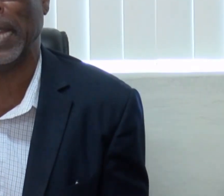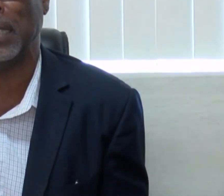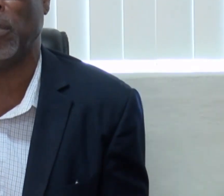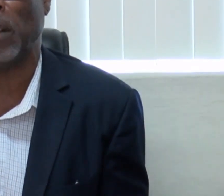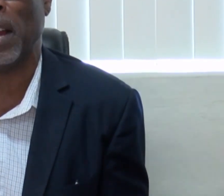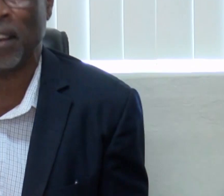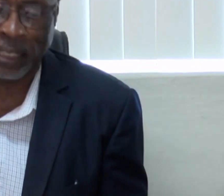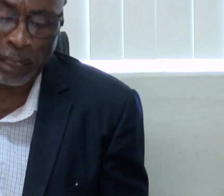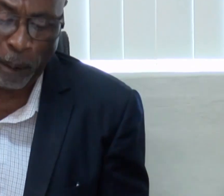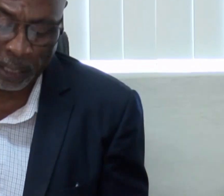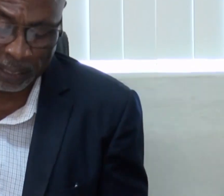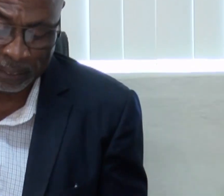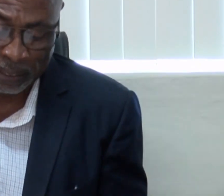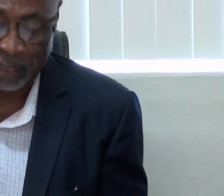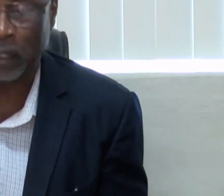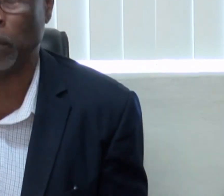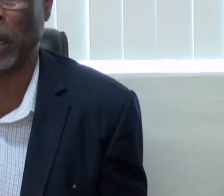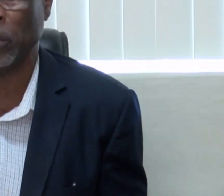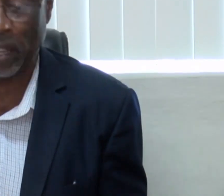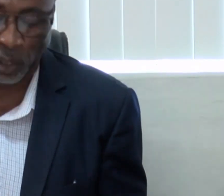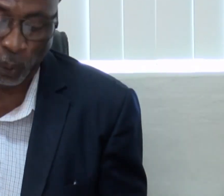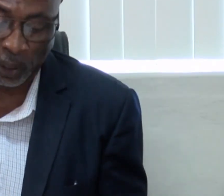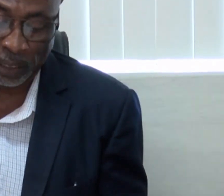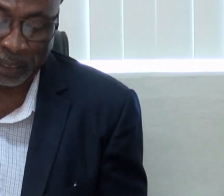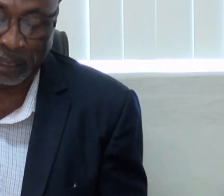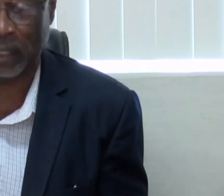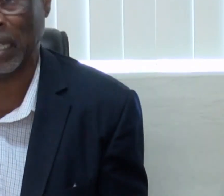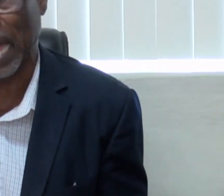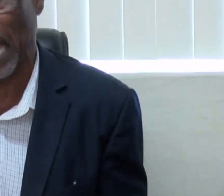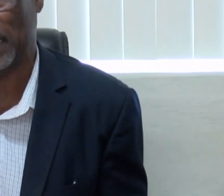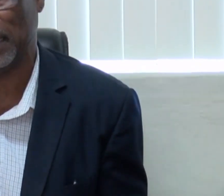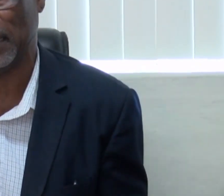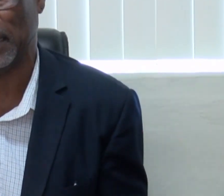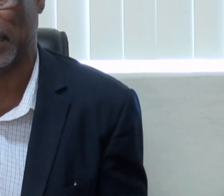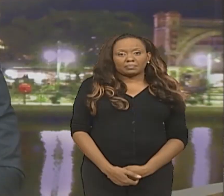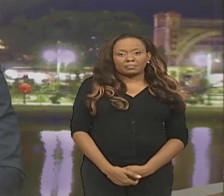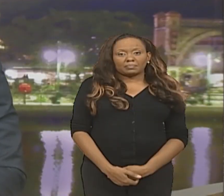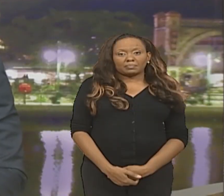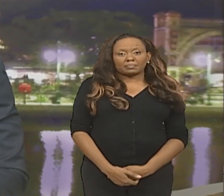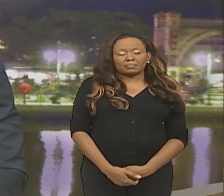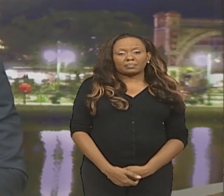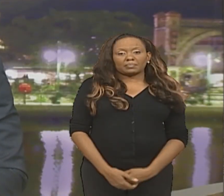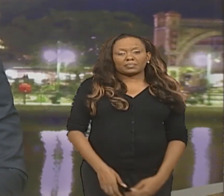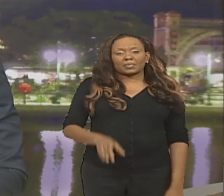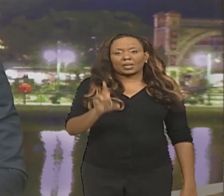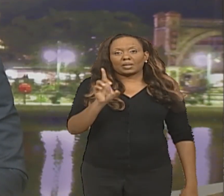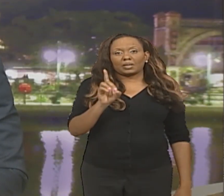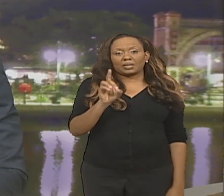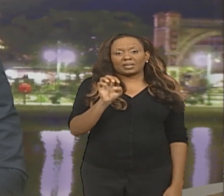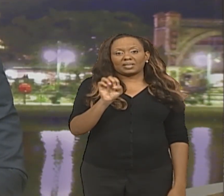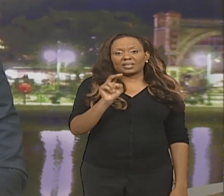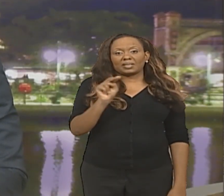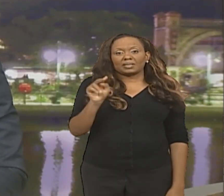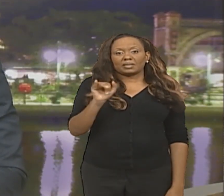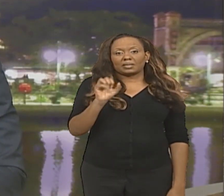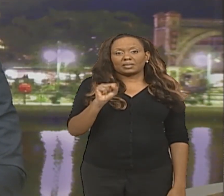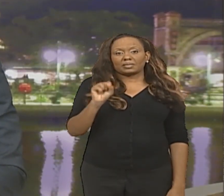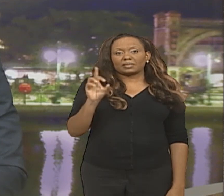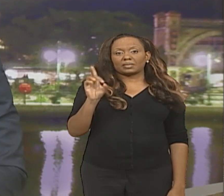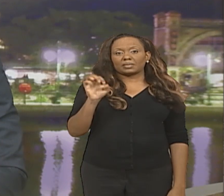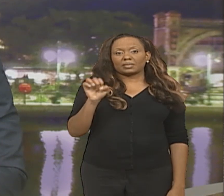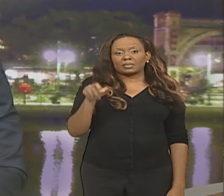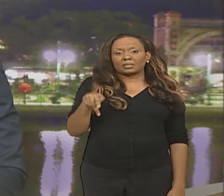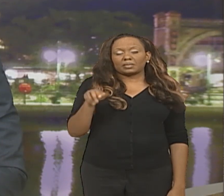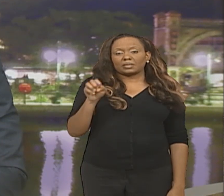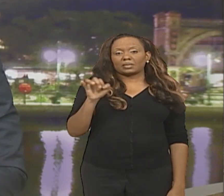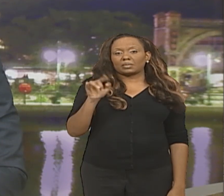were, light a fire under the bonnet to bring resolution to that. Meantime, General Secretary Dennis DePisa says